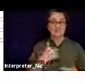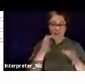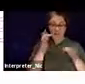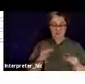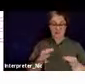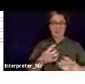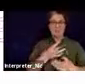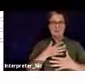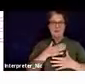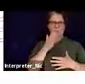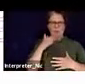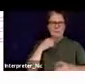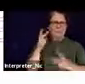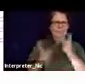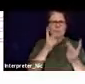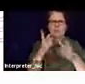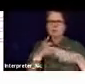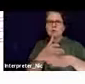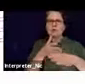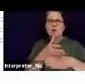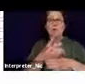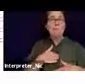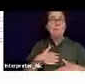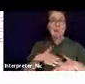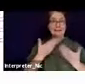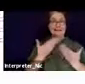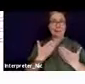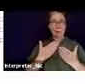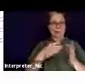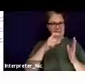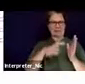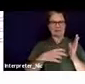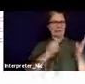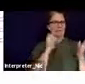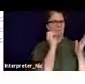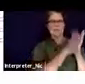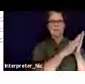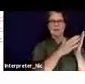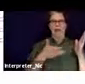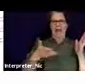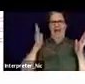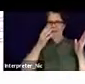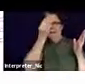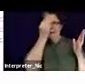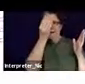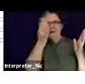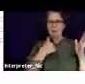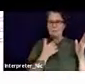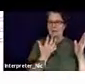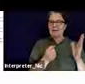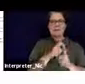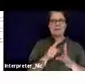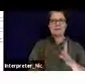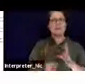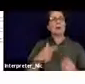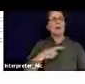for roles that actually I didn't want to put anything on my application form that stated that I had a disability because